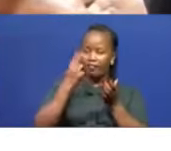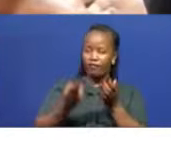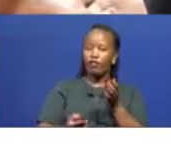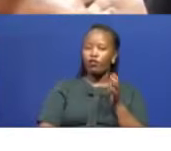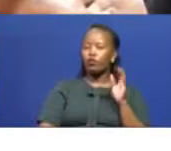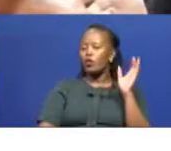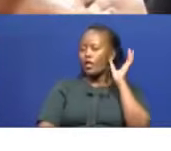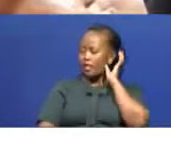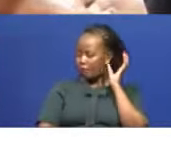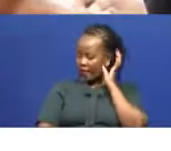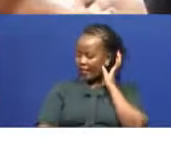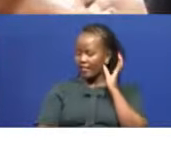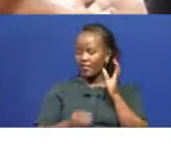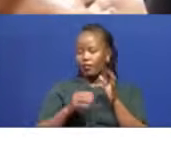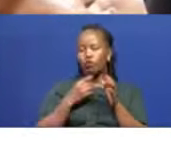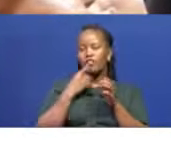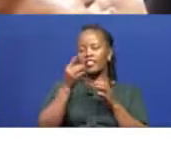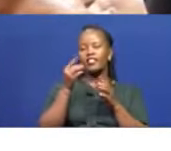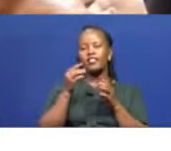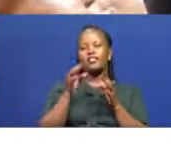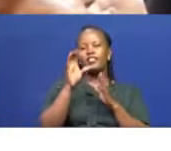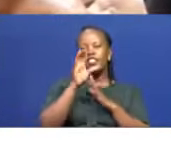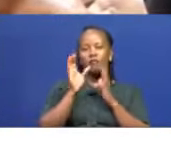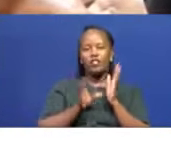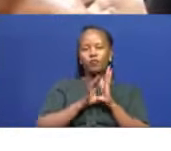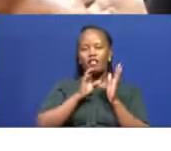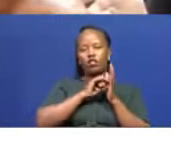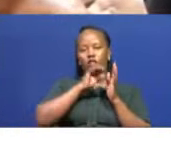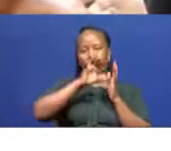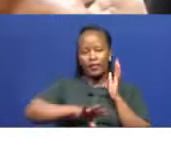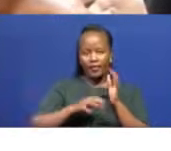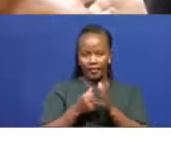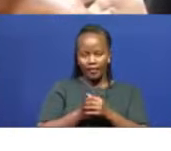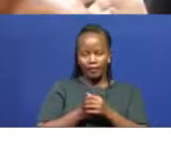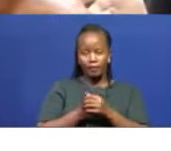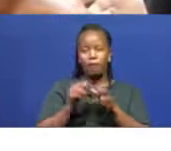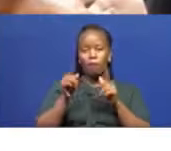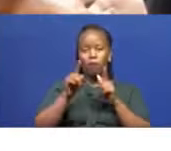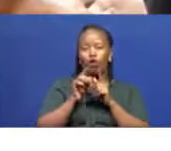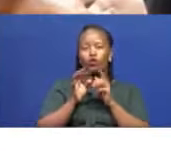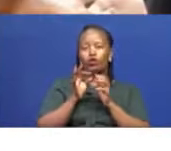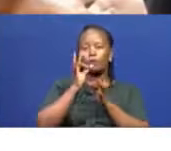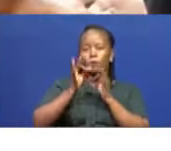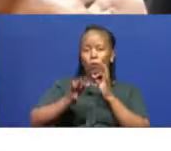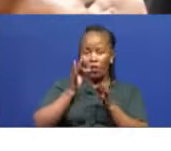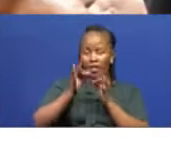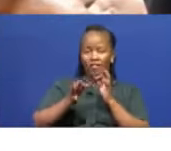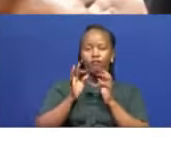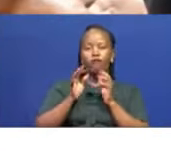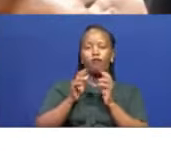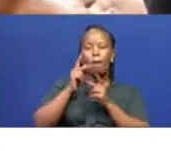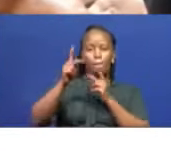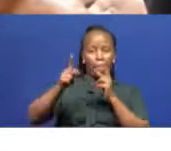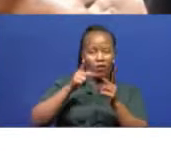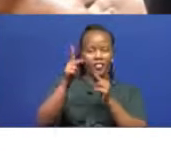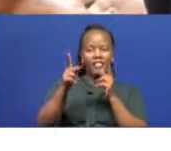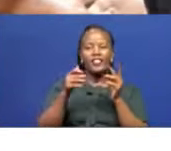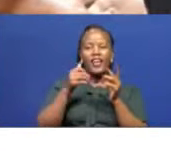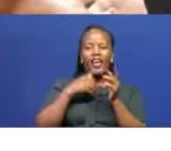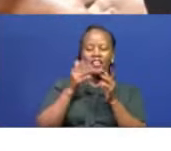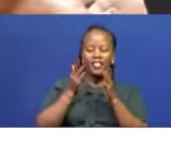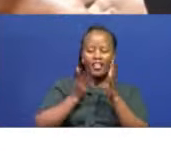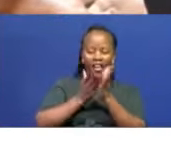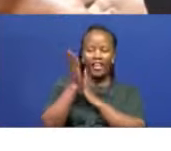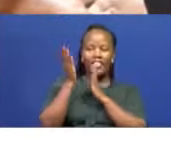impeachment process null and void. Whether the impeachment process violated the Deputy President's right to